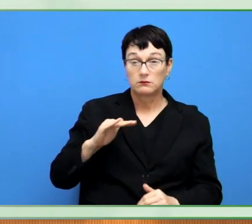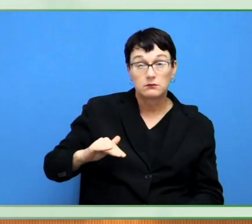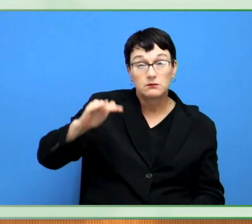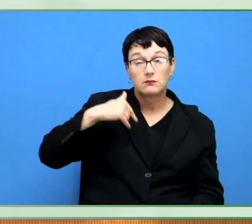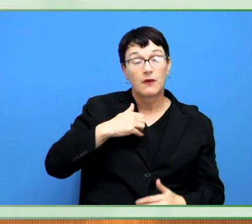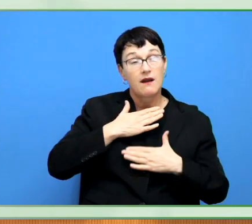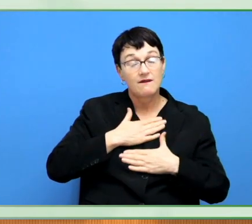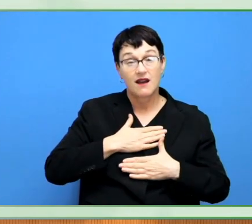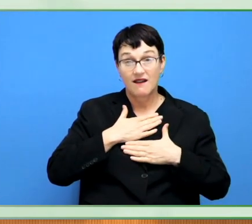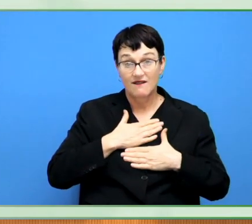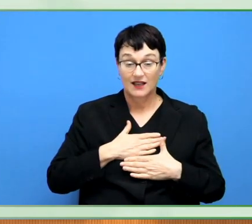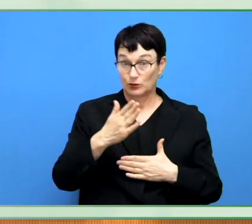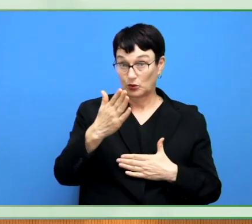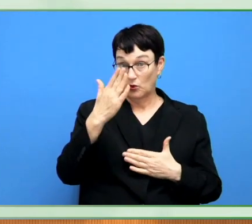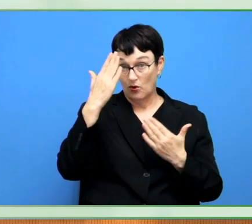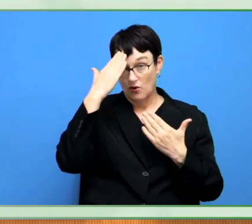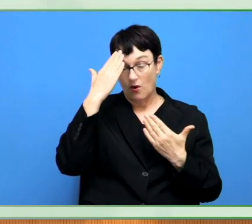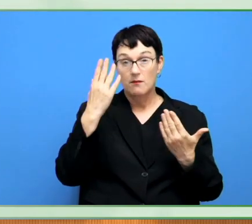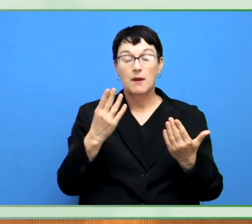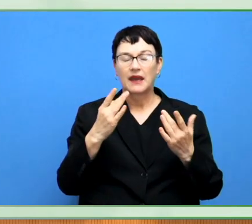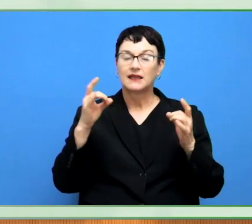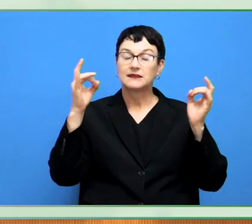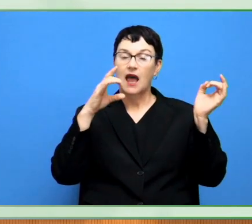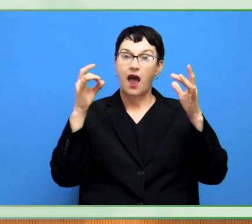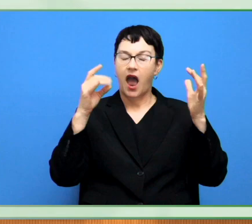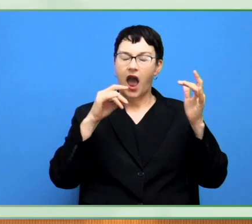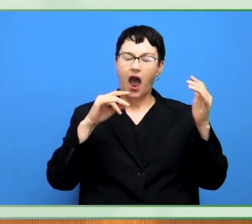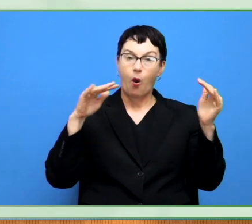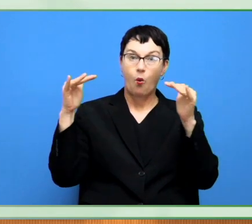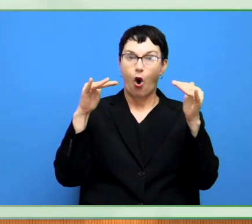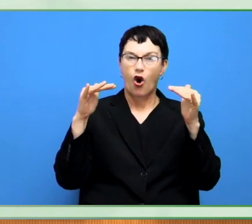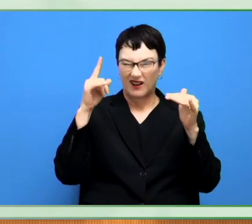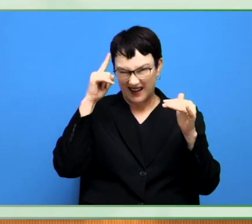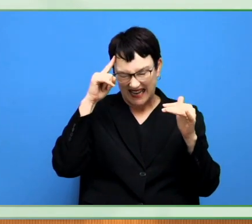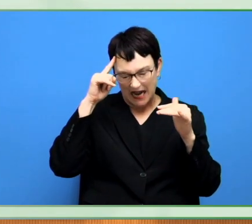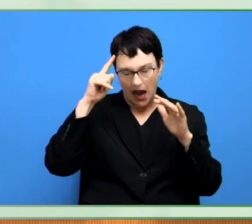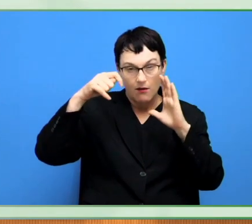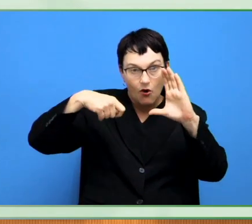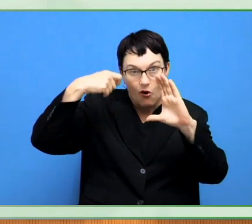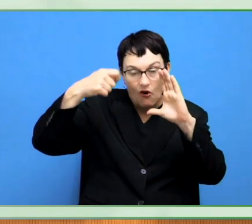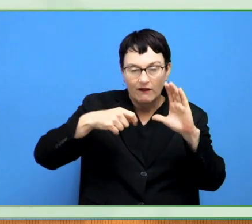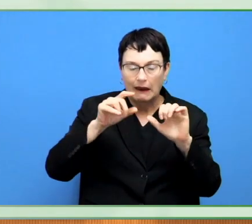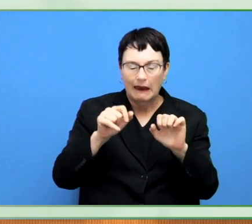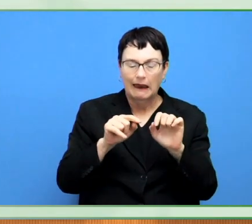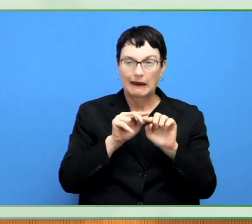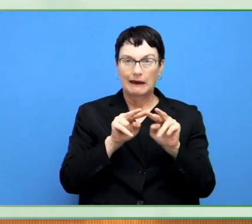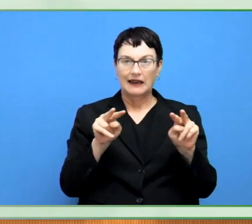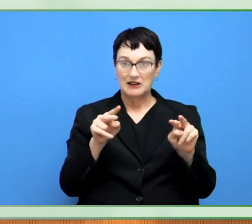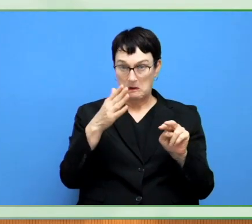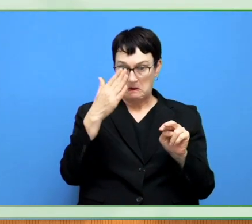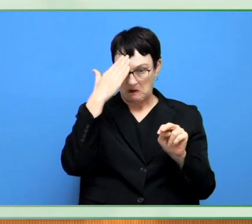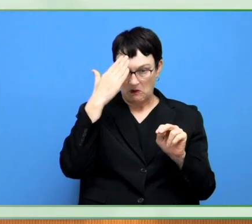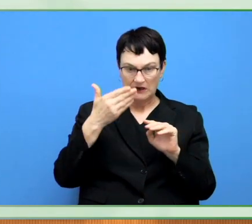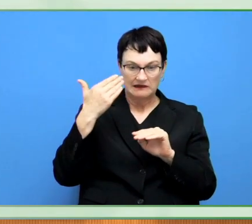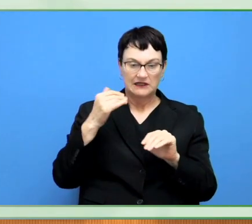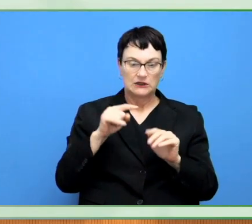hand. But then in the next scene, the medical droids fitted him with a prosthesis that could move and feel like it has this instant sensation. So from